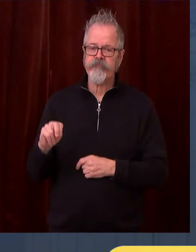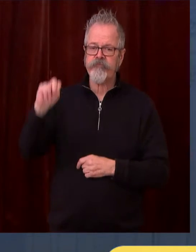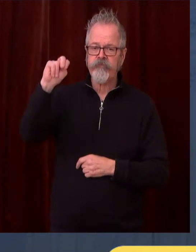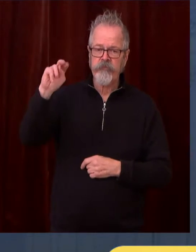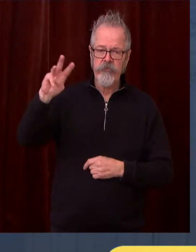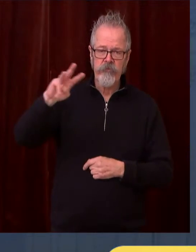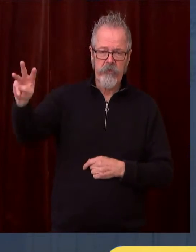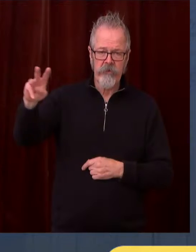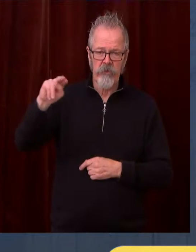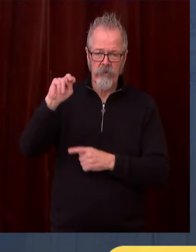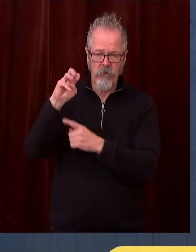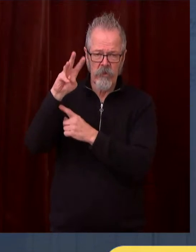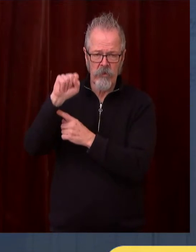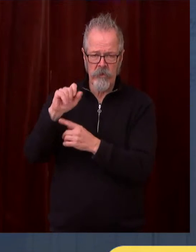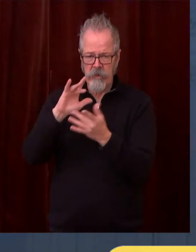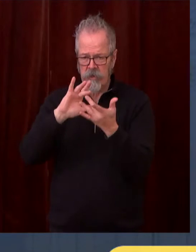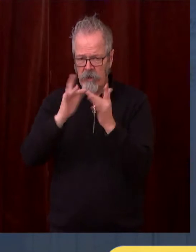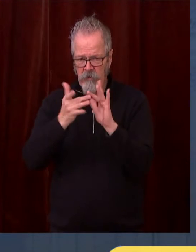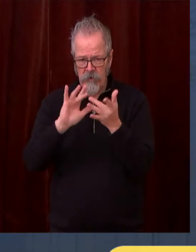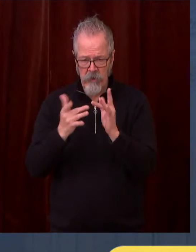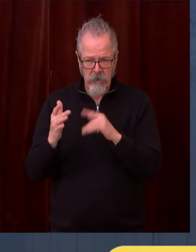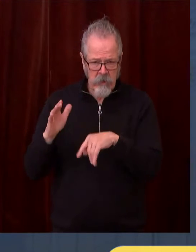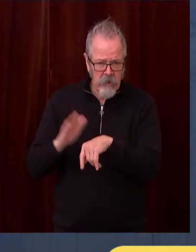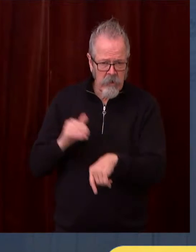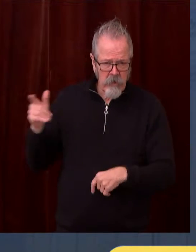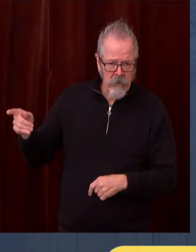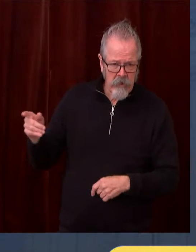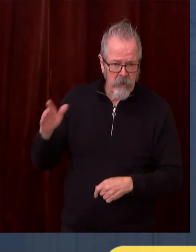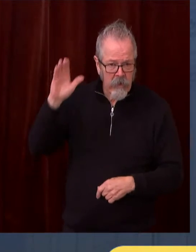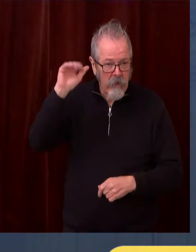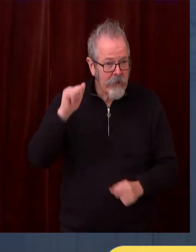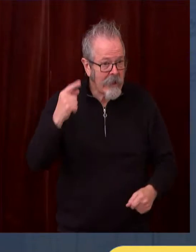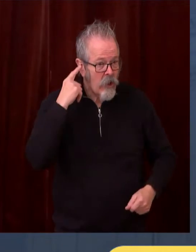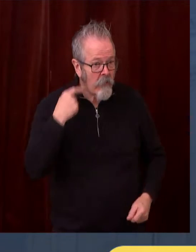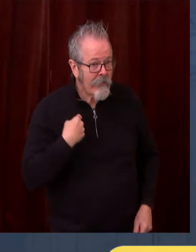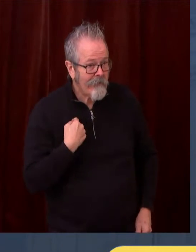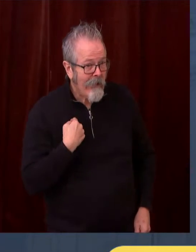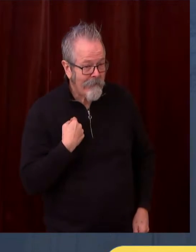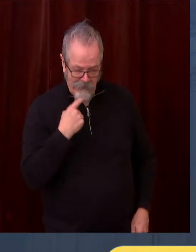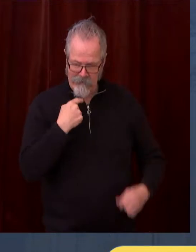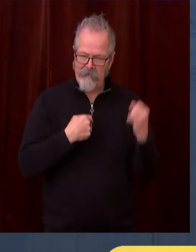So a question also about other